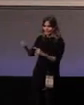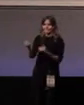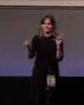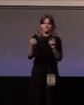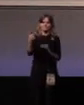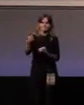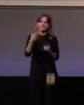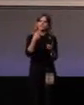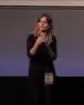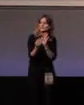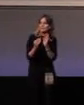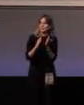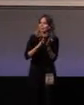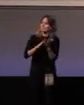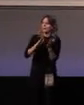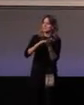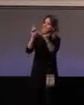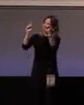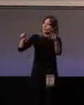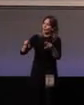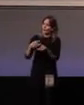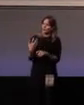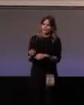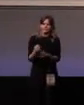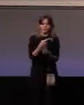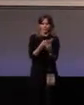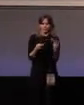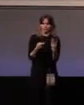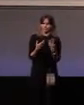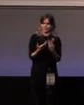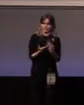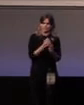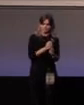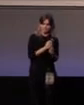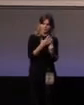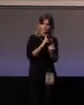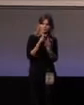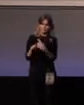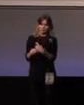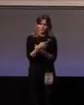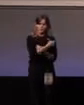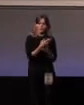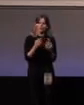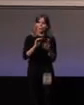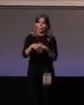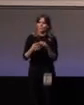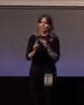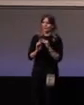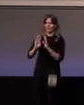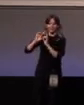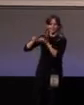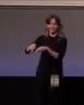crashings en for instance een marxist framework zo leer ik drie questions maybe stage moeten one of the exclusion of de rode is de